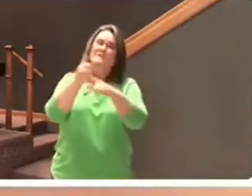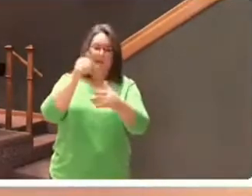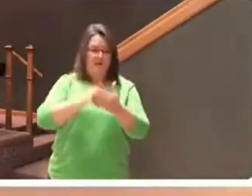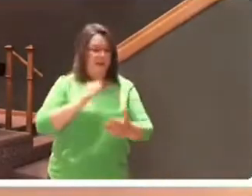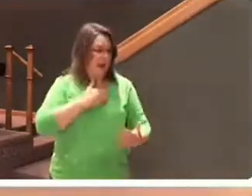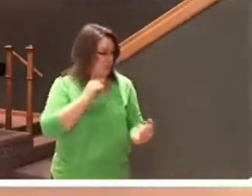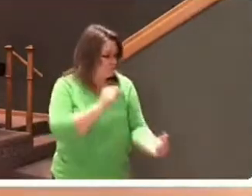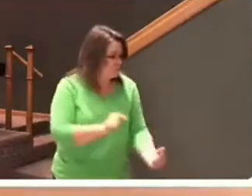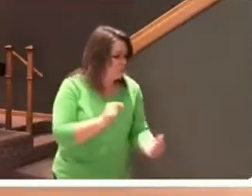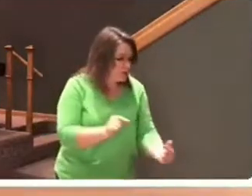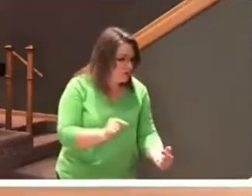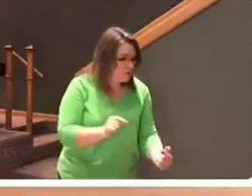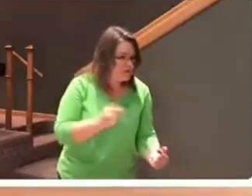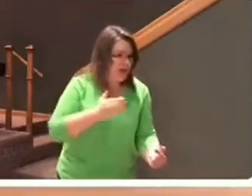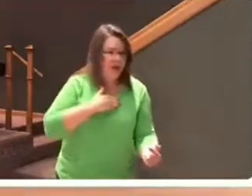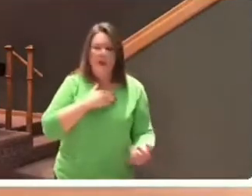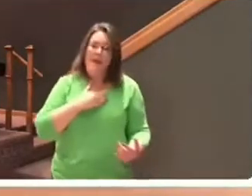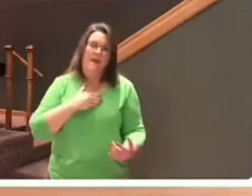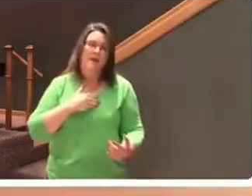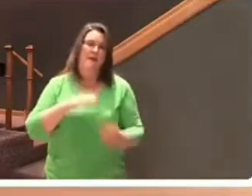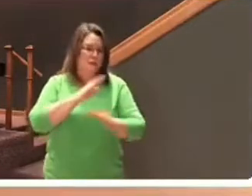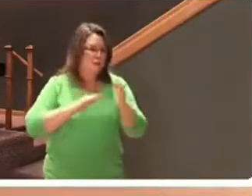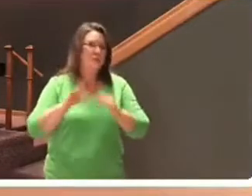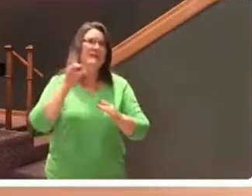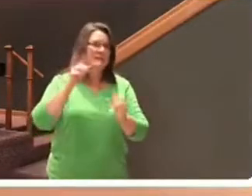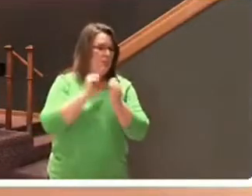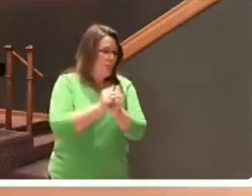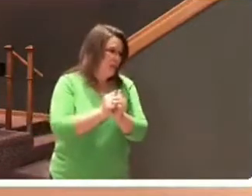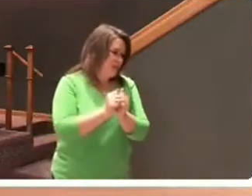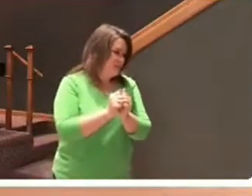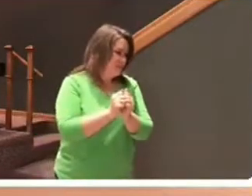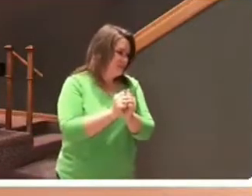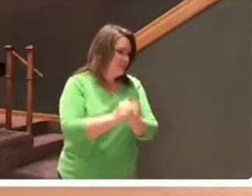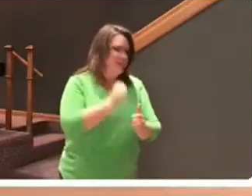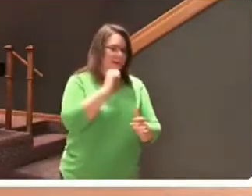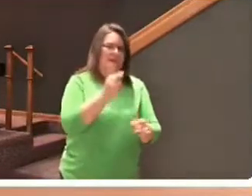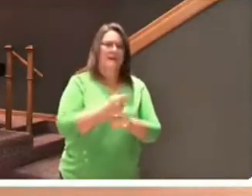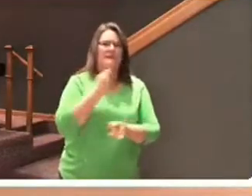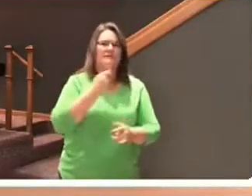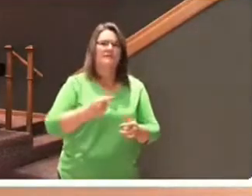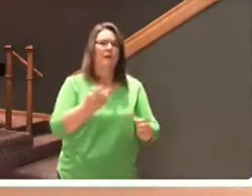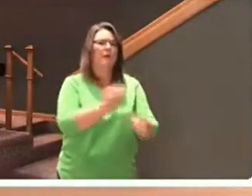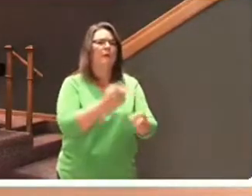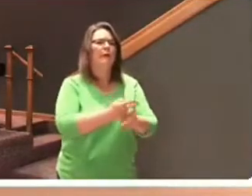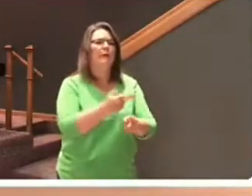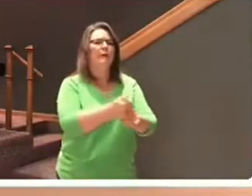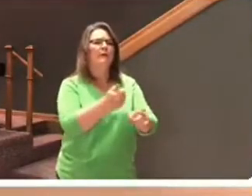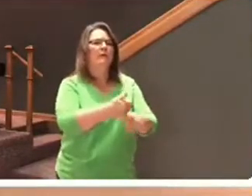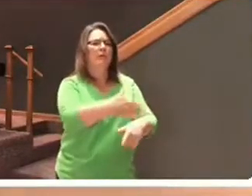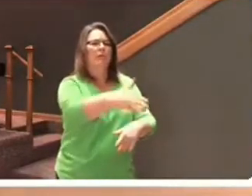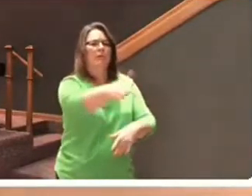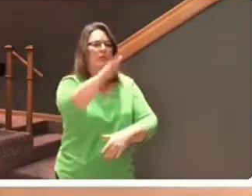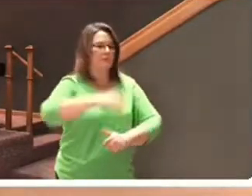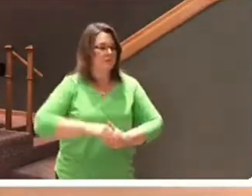our struggles and our trials. He's there with us. He doesn't just say, go figure it out.